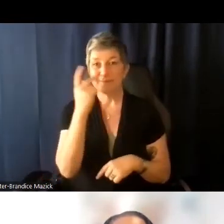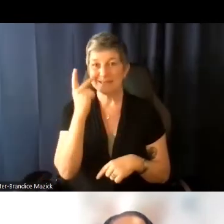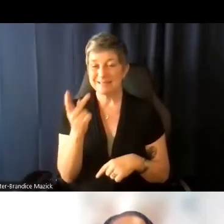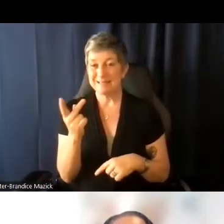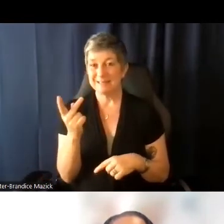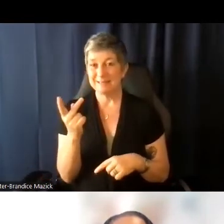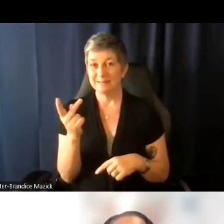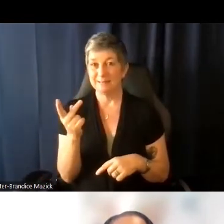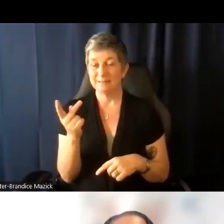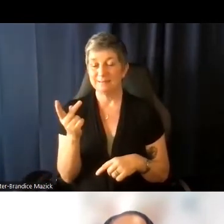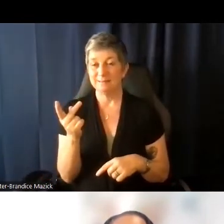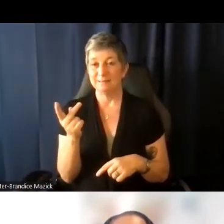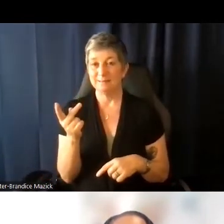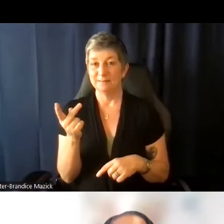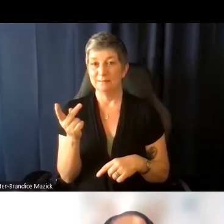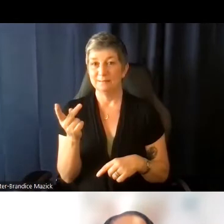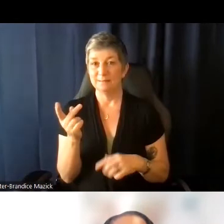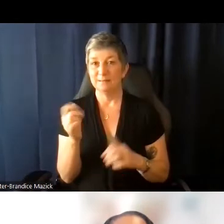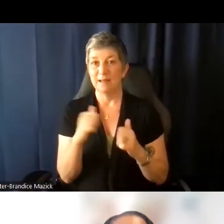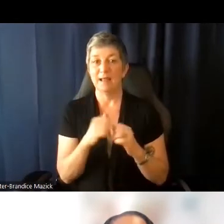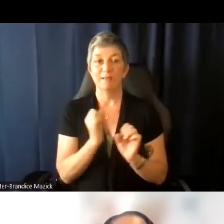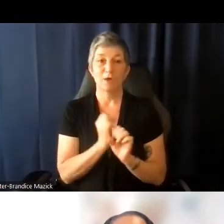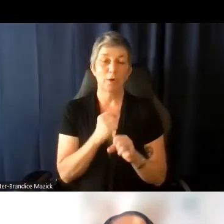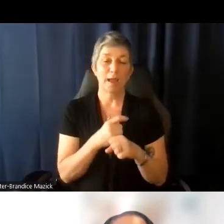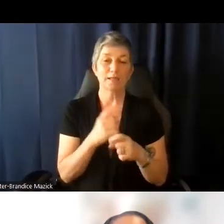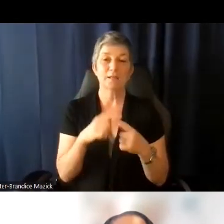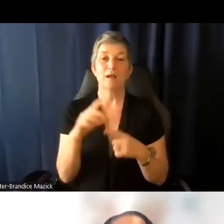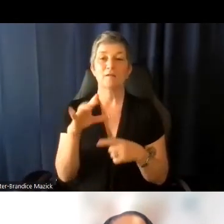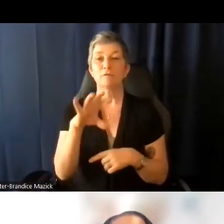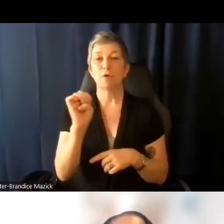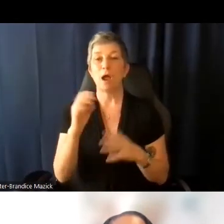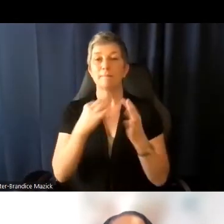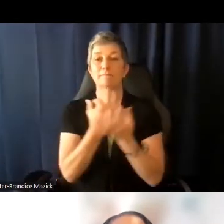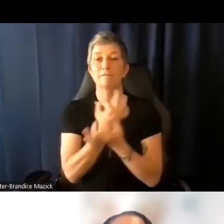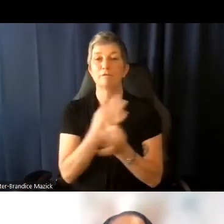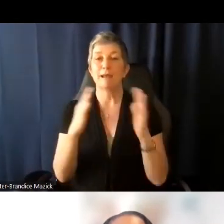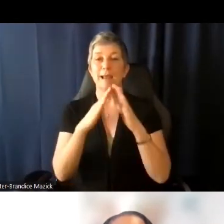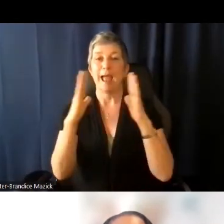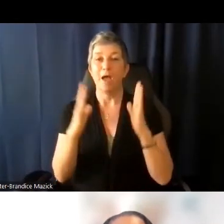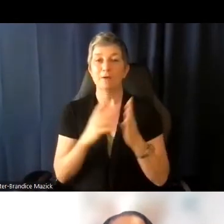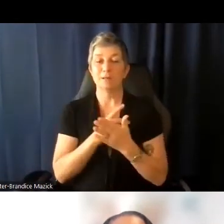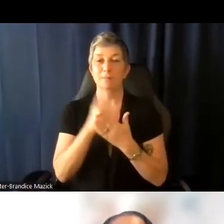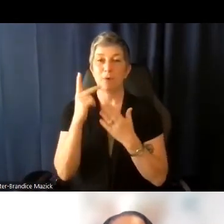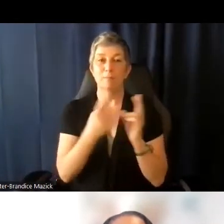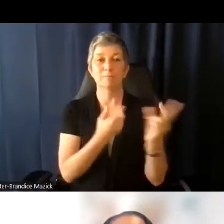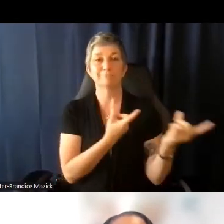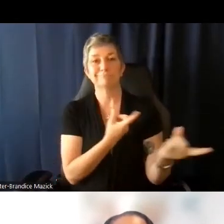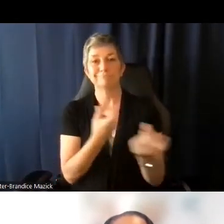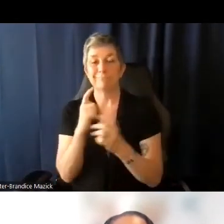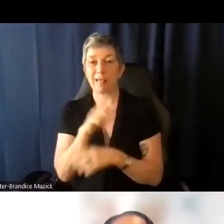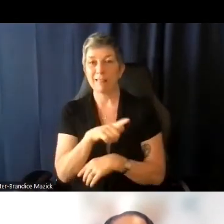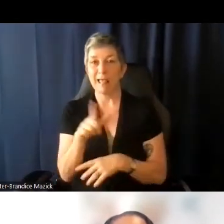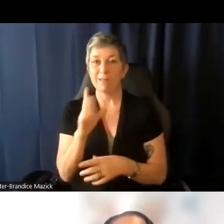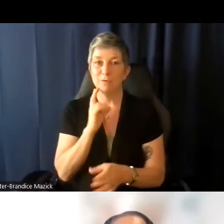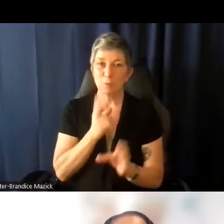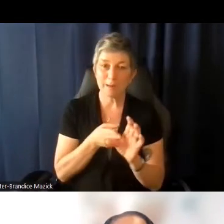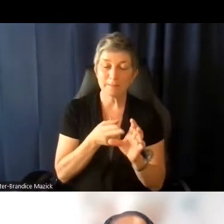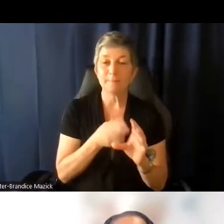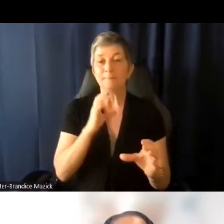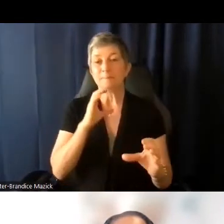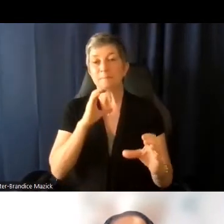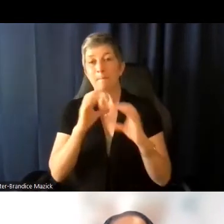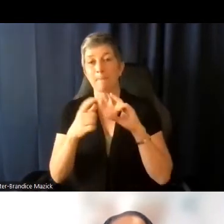the creation of crime-free housing programs and recruiting landlords to participate, communication from